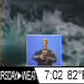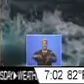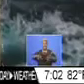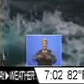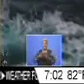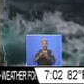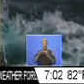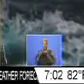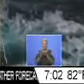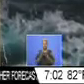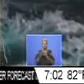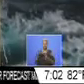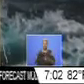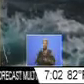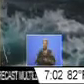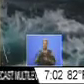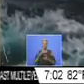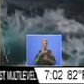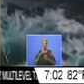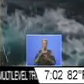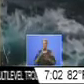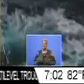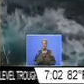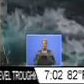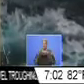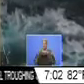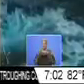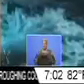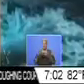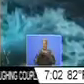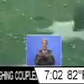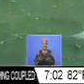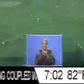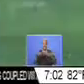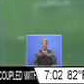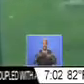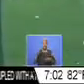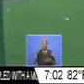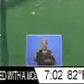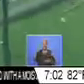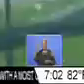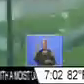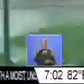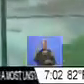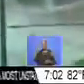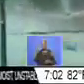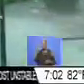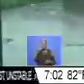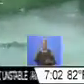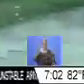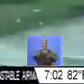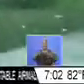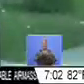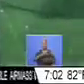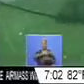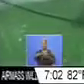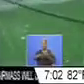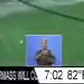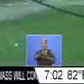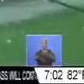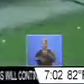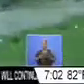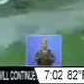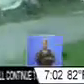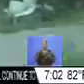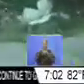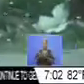They got an idea of what we're doing now. They got an idea of how the entire world came together and came to